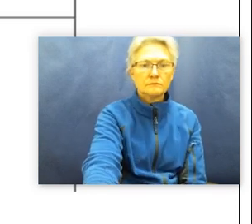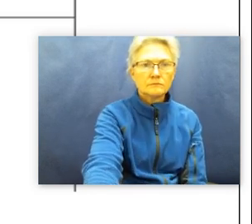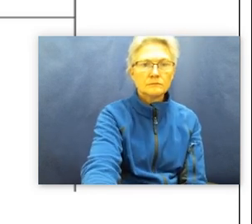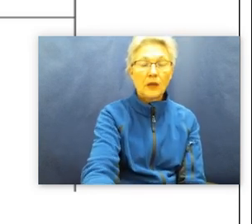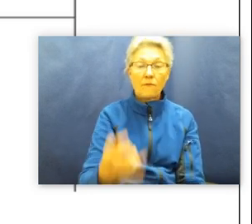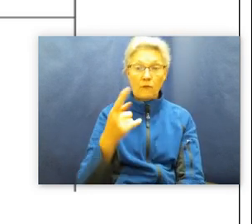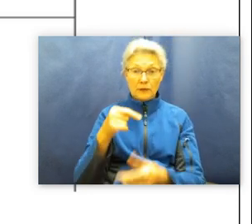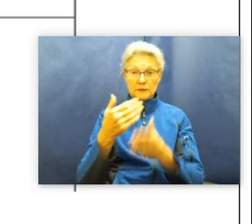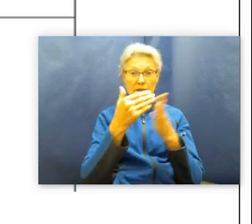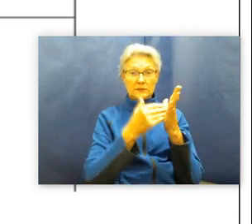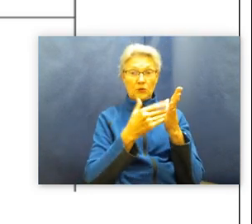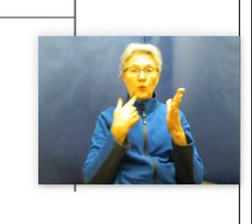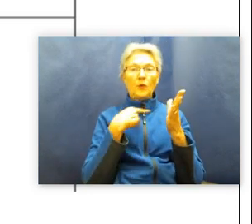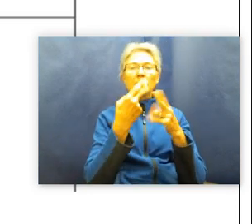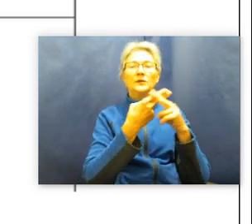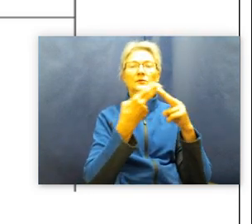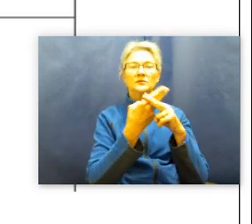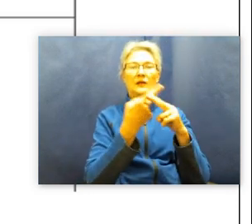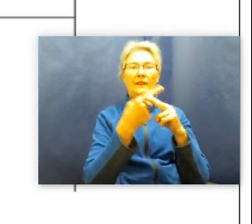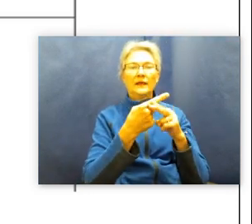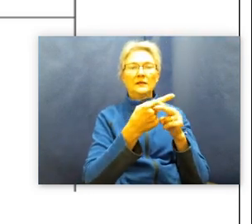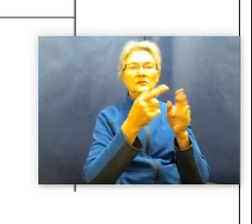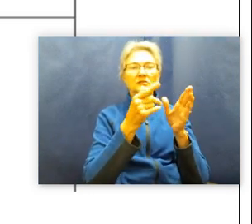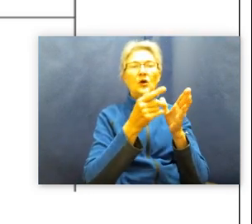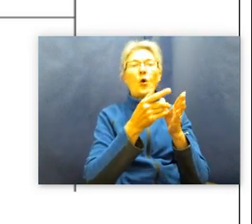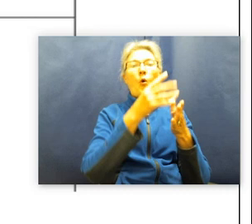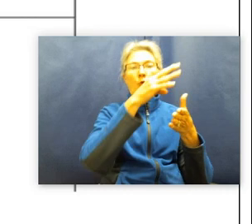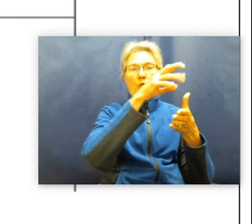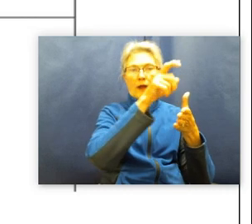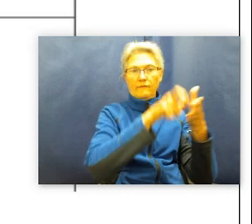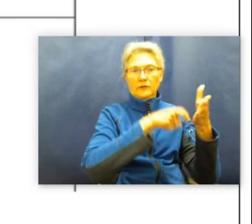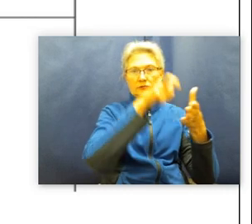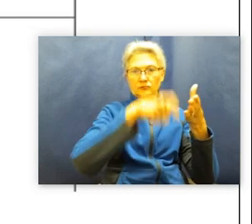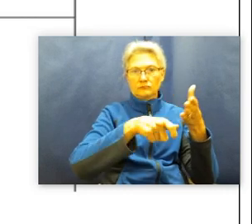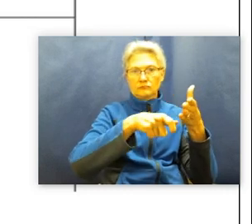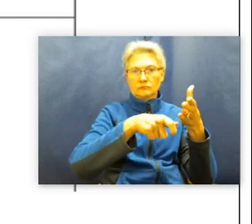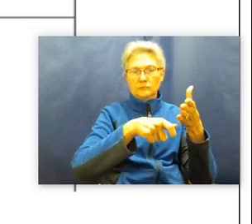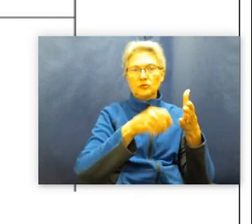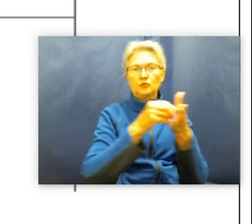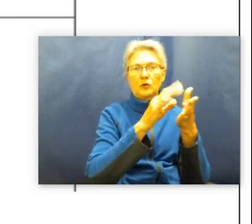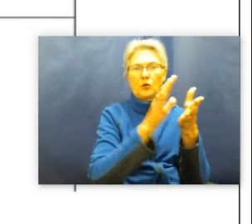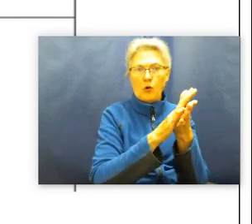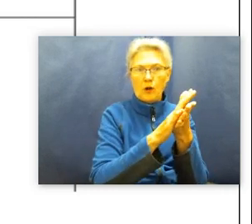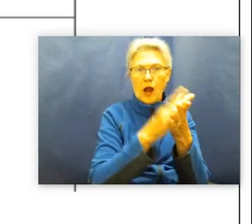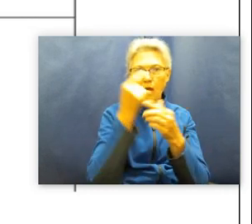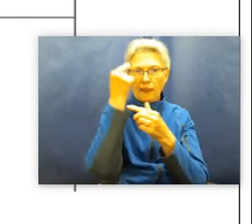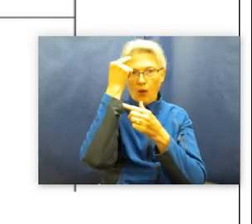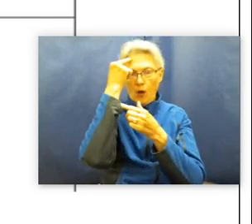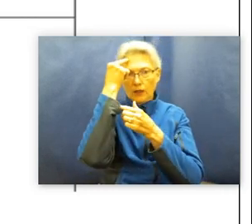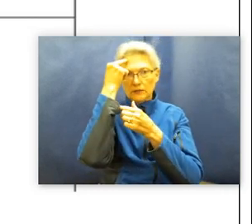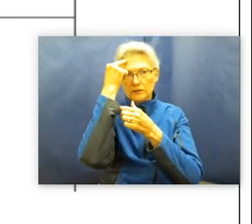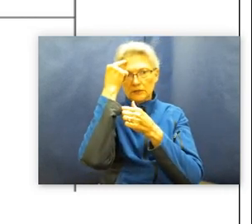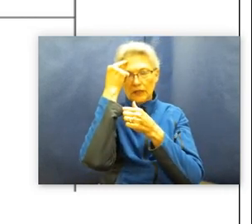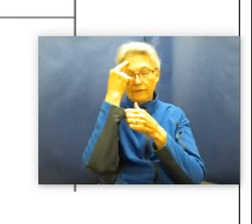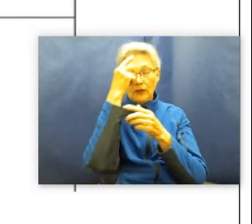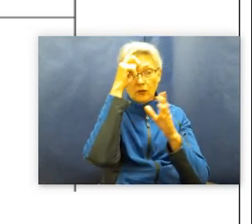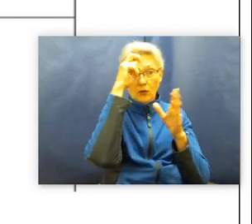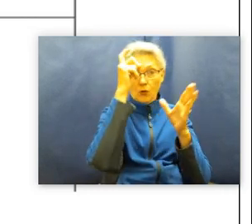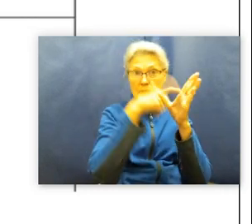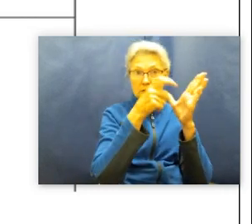For this lesson, we will be using this graphic organizer to keep track of our thoughts. If you notice the categories on one